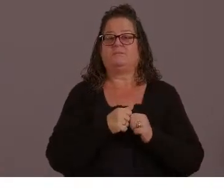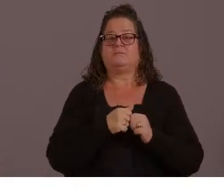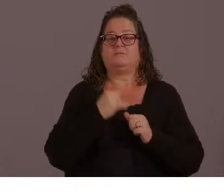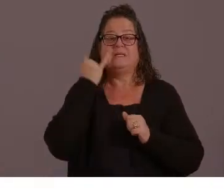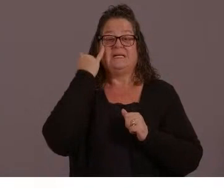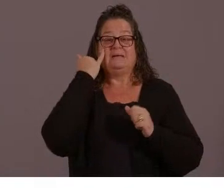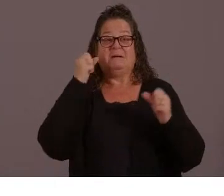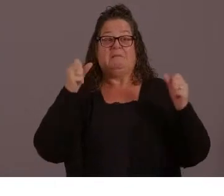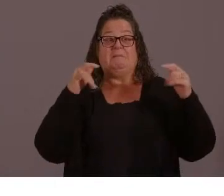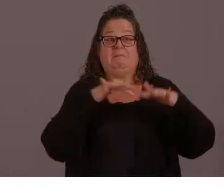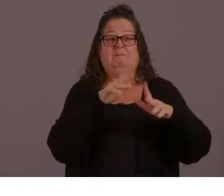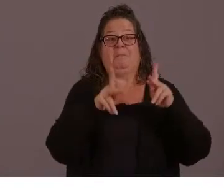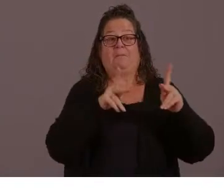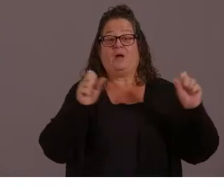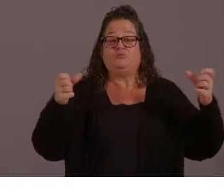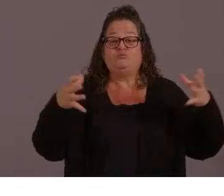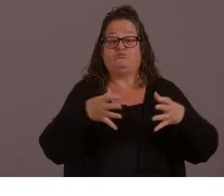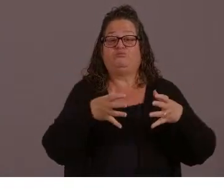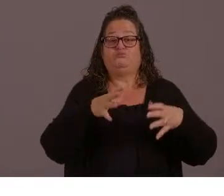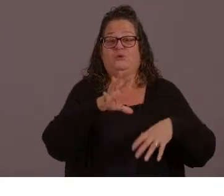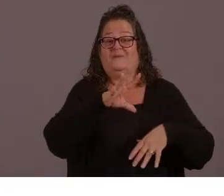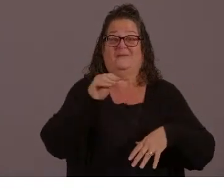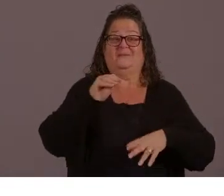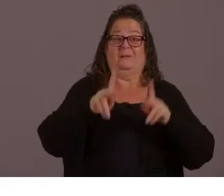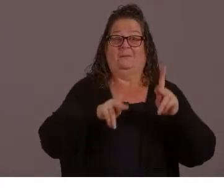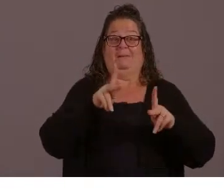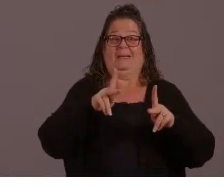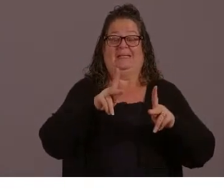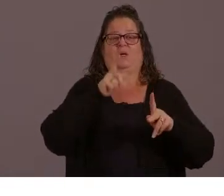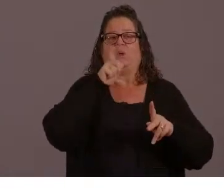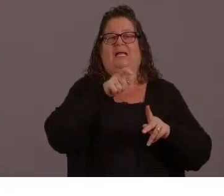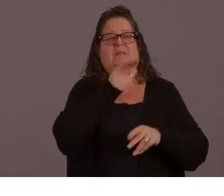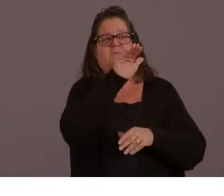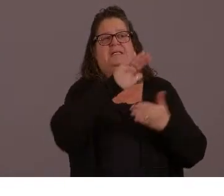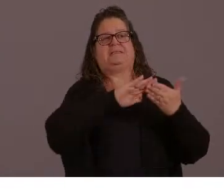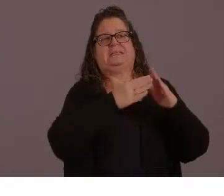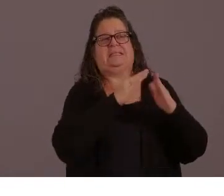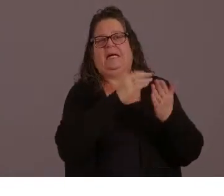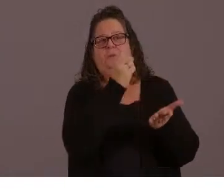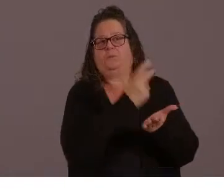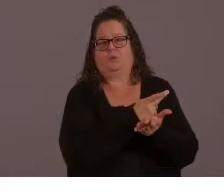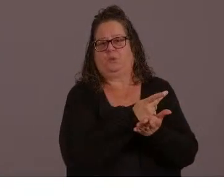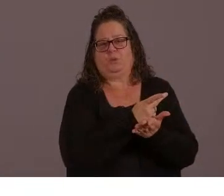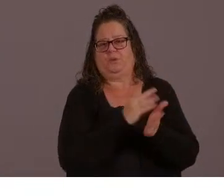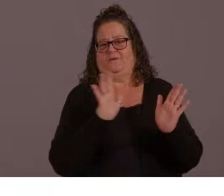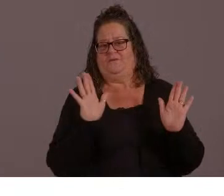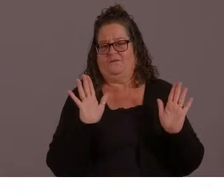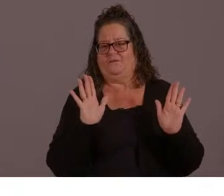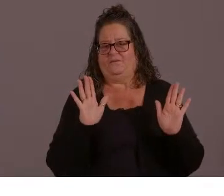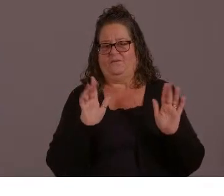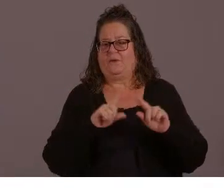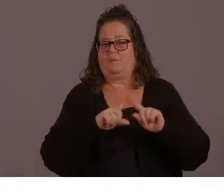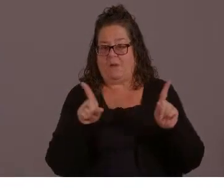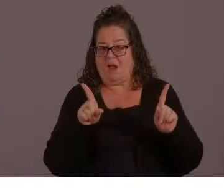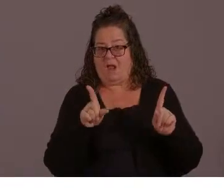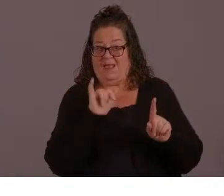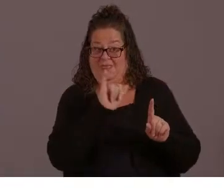those events should continue to follow safe practices and CDC recommendations. The